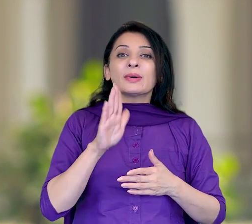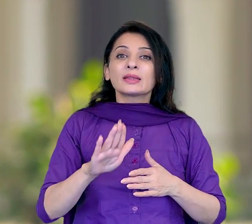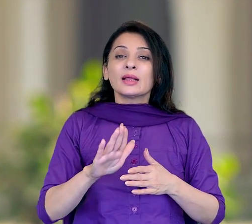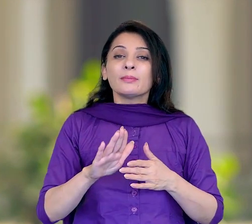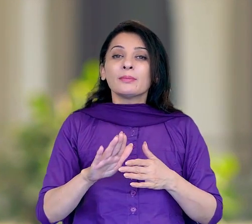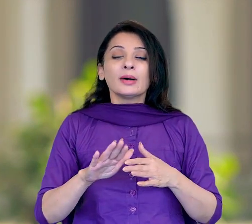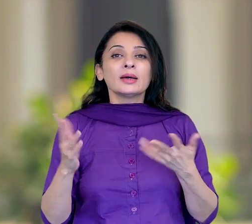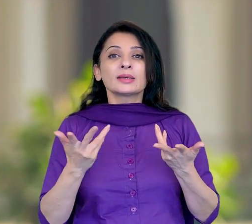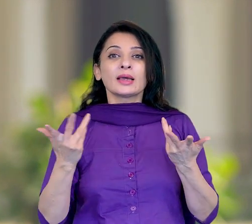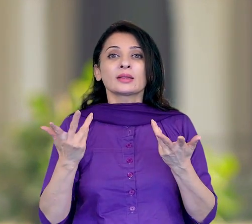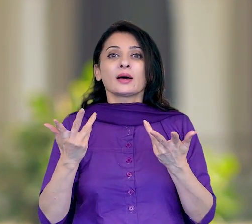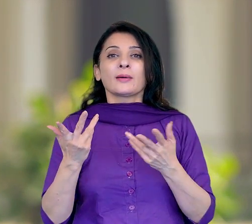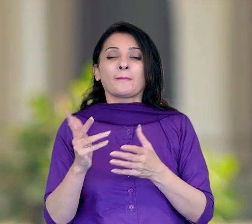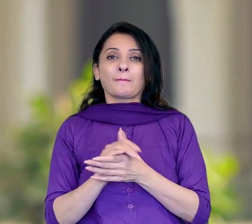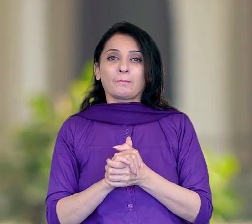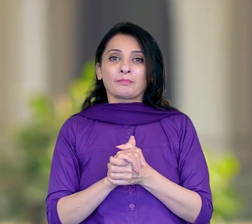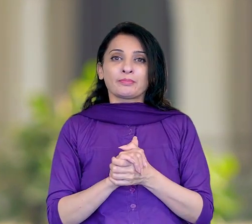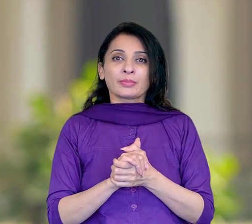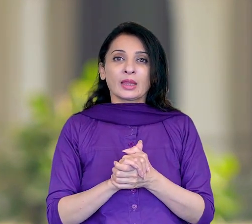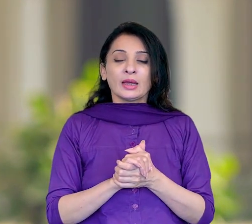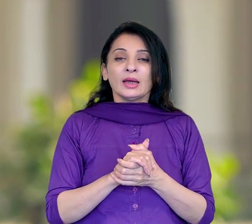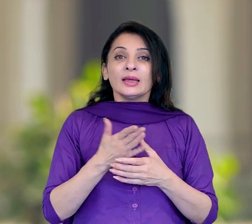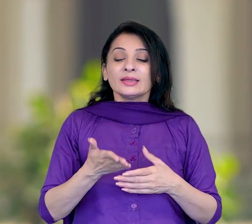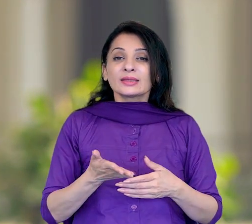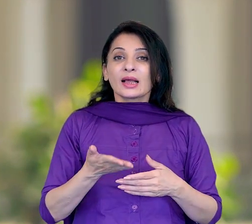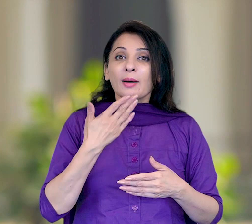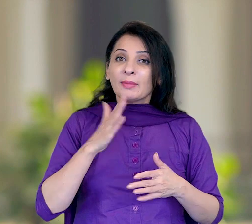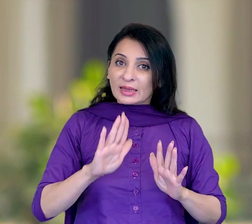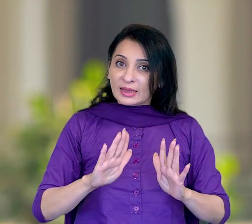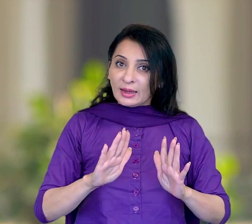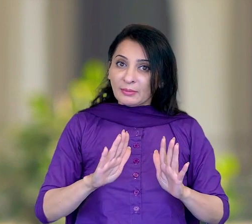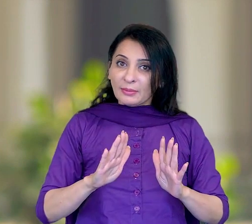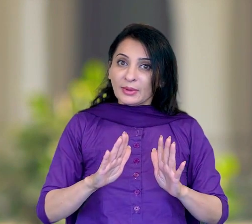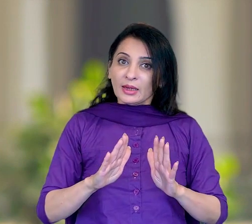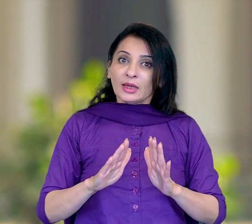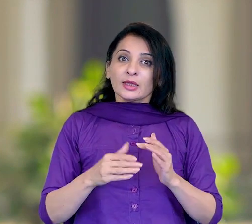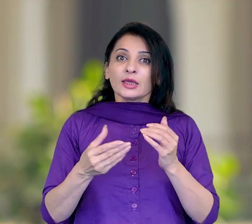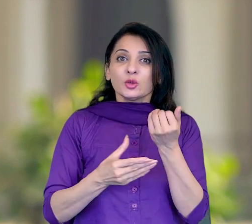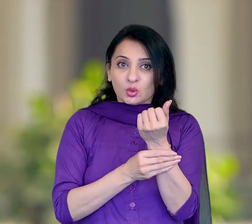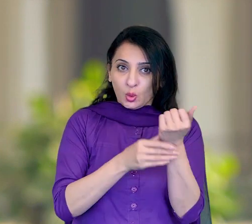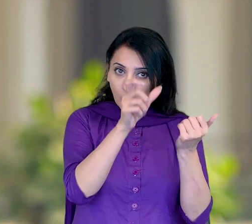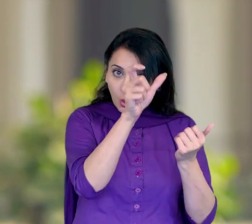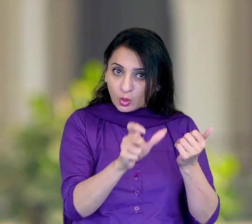HIPAA, which is Health Insurance Portability Accountability Act. Now, what